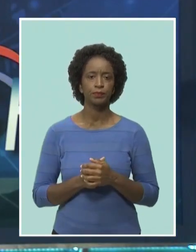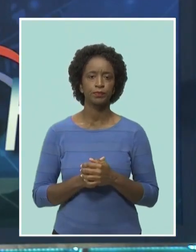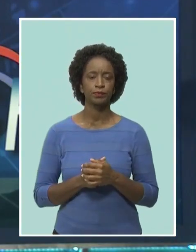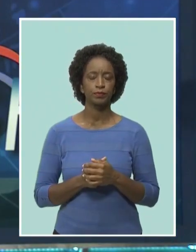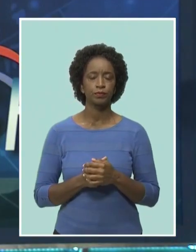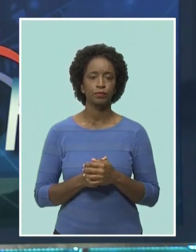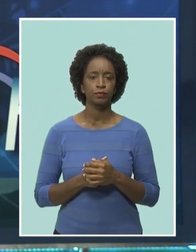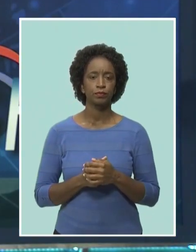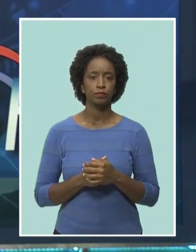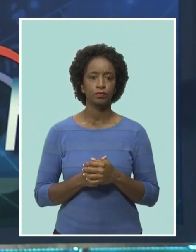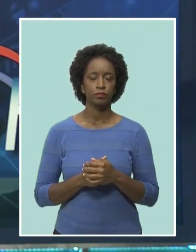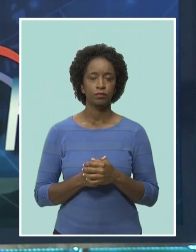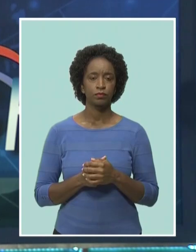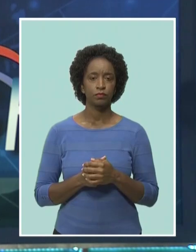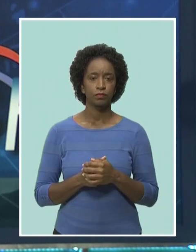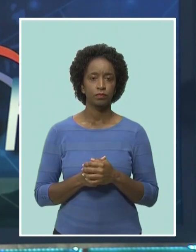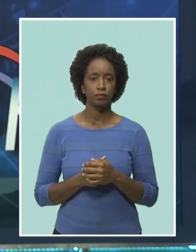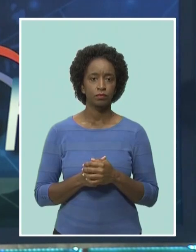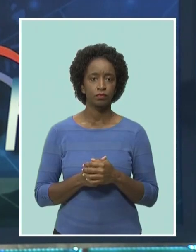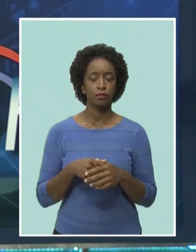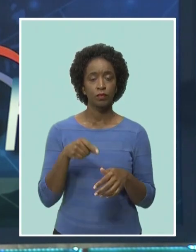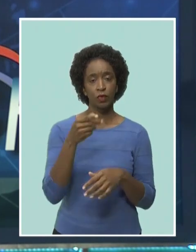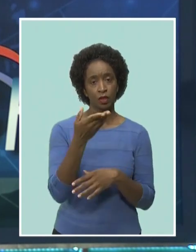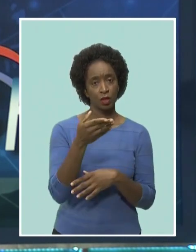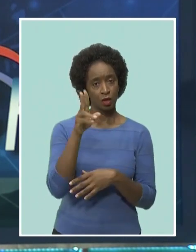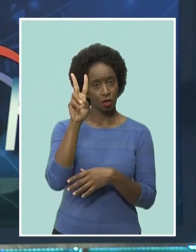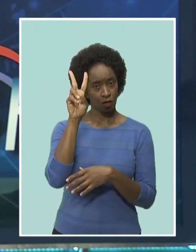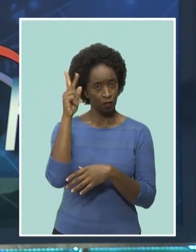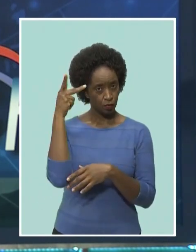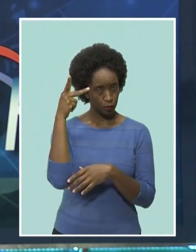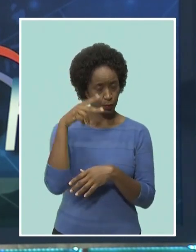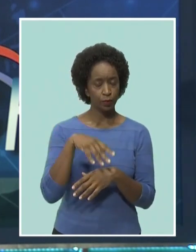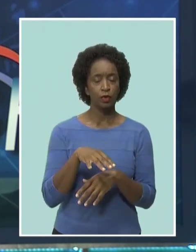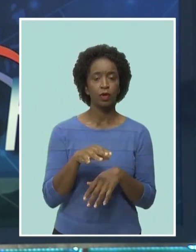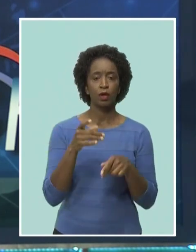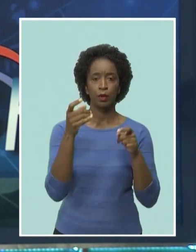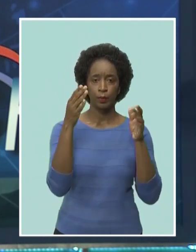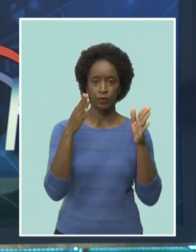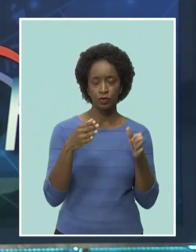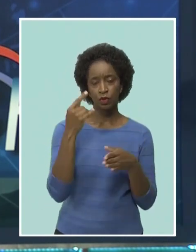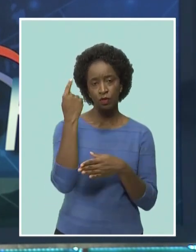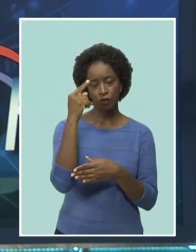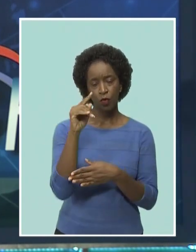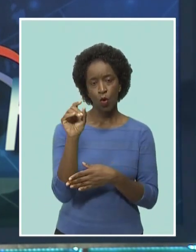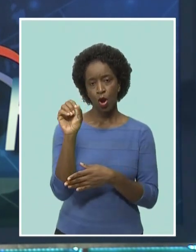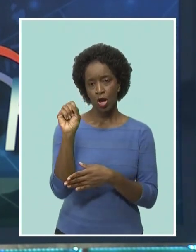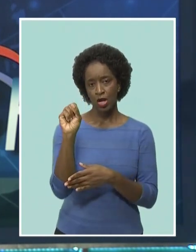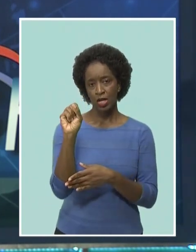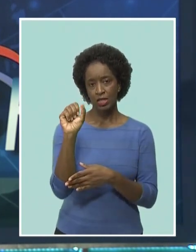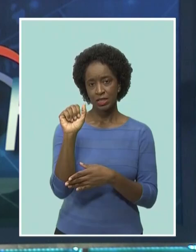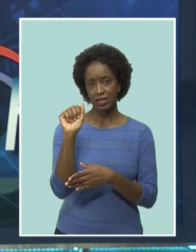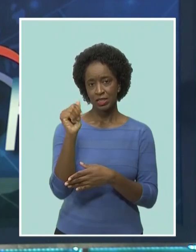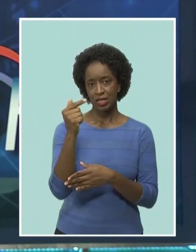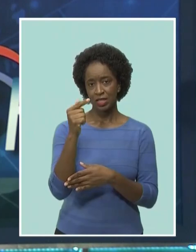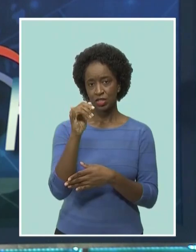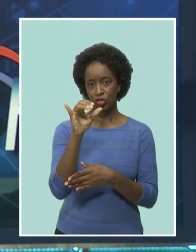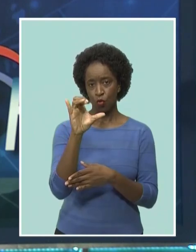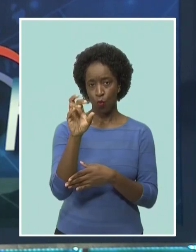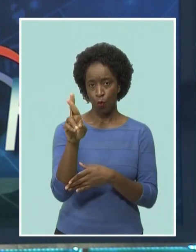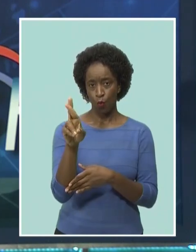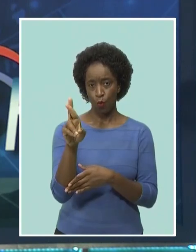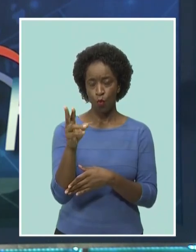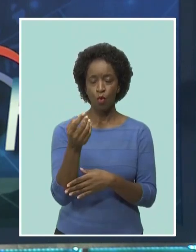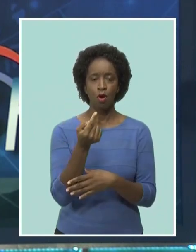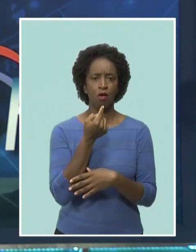Meanwhile, the Executive Vice President and General Manager of Sagicor Life Incorporated, Paul Innes, said his company has been loyal